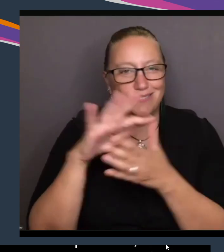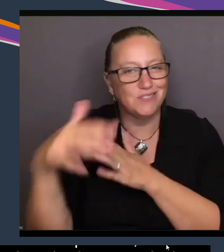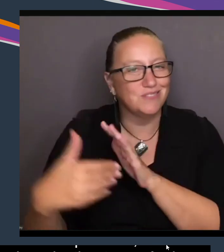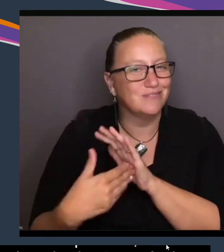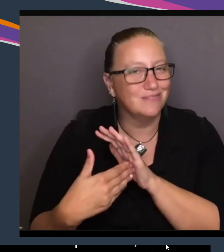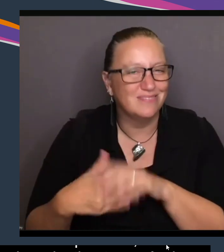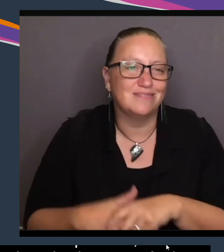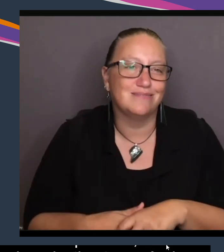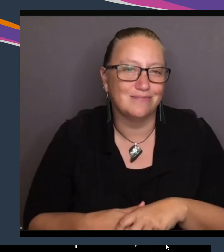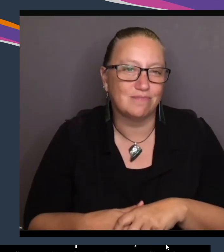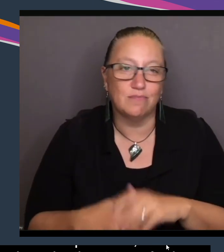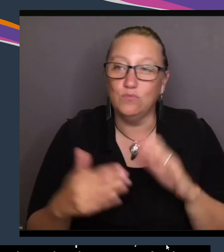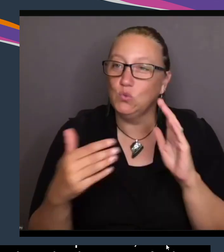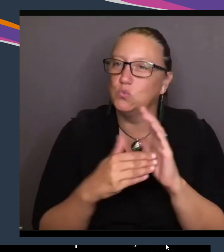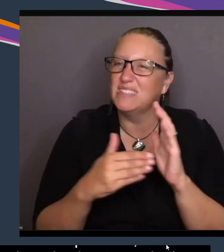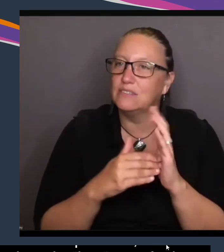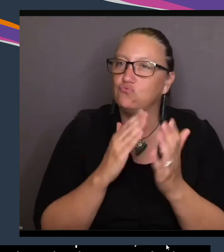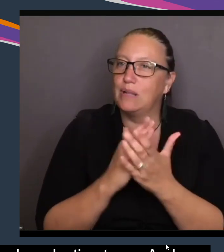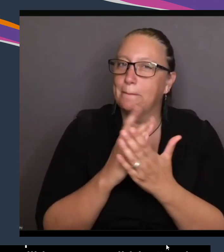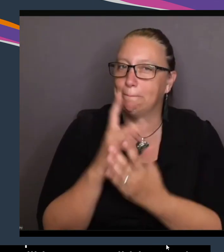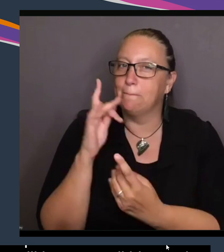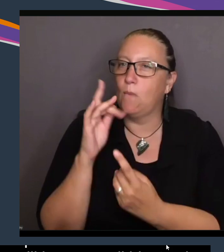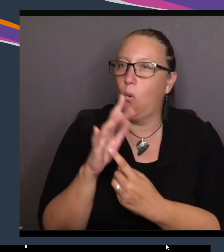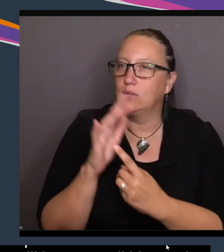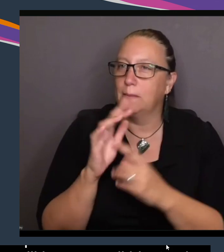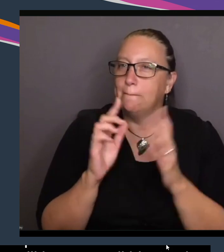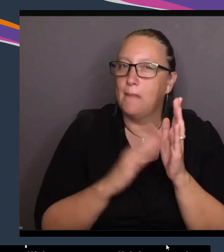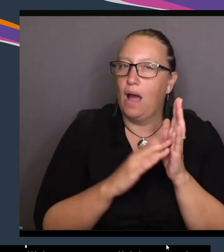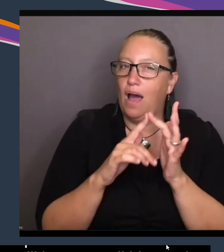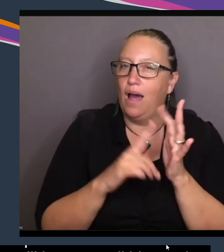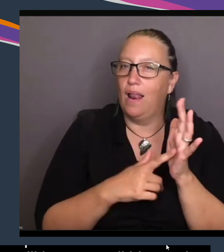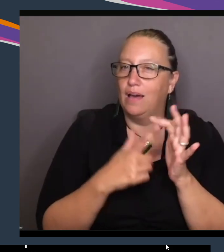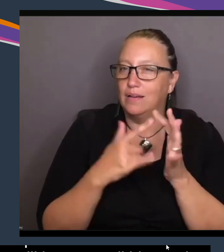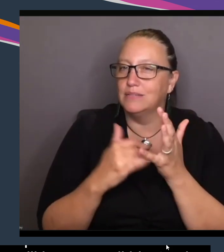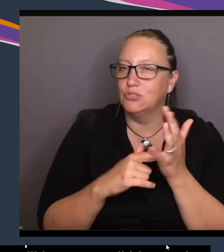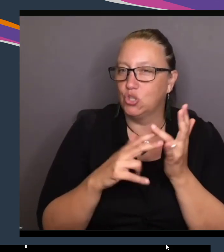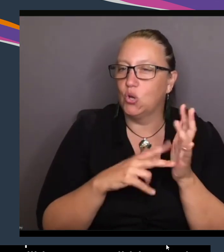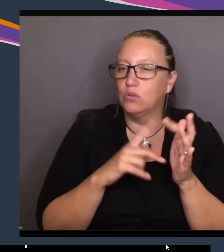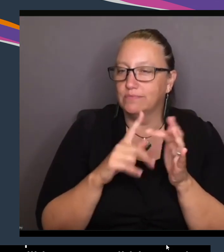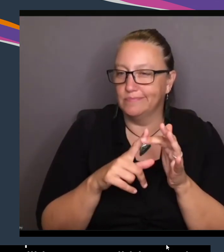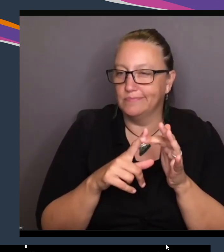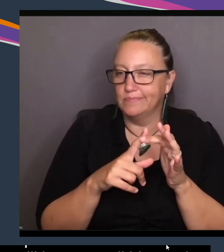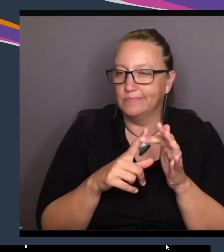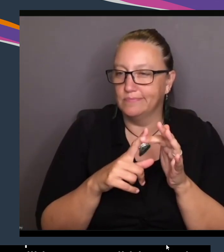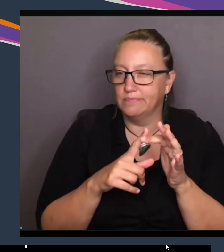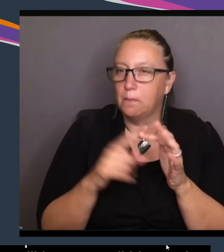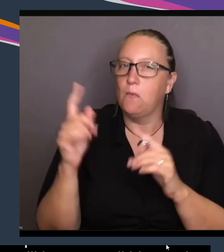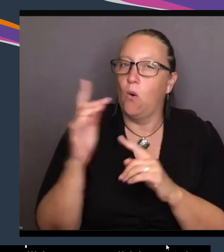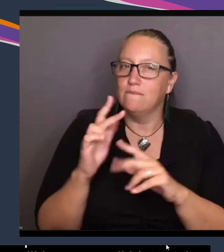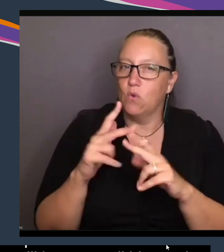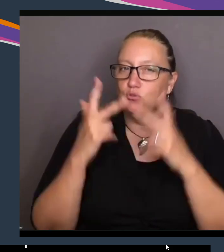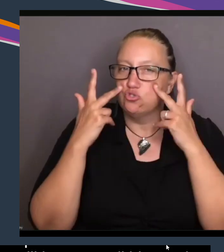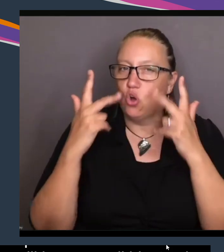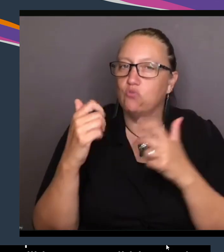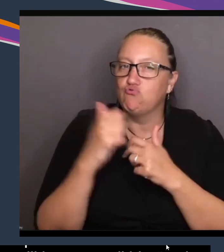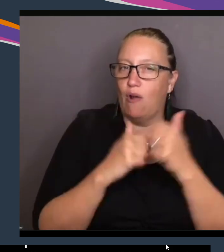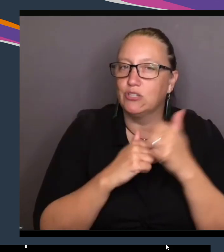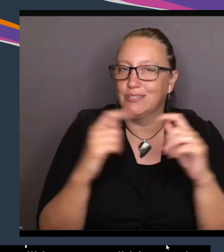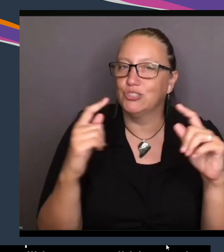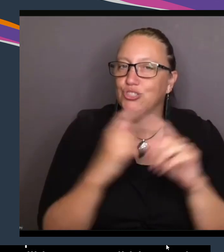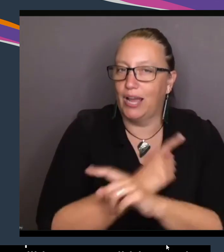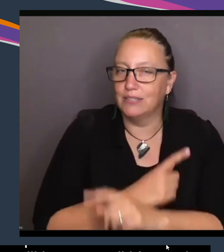today has been a really important milestone, but more importantly, a marker of structural change.